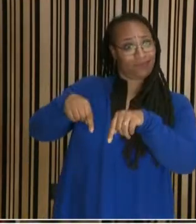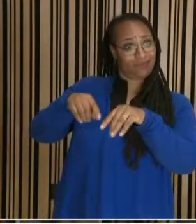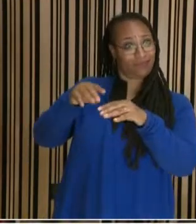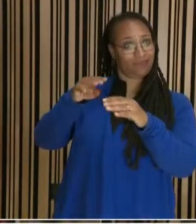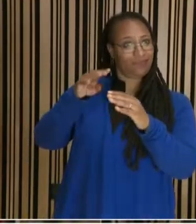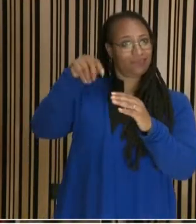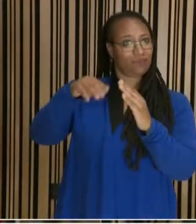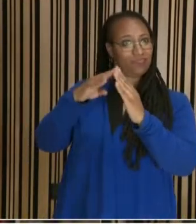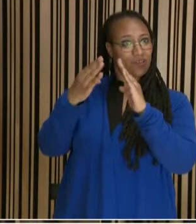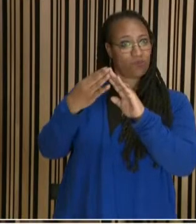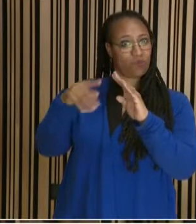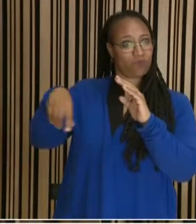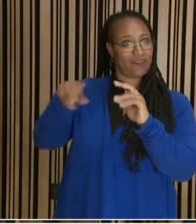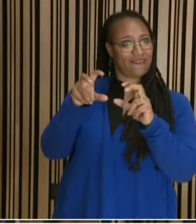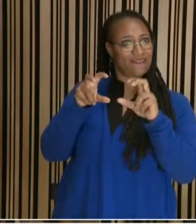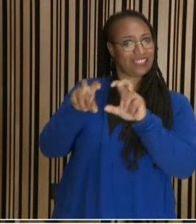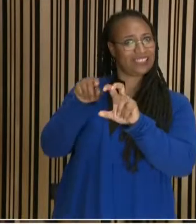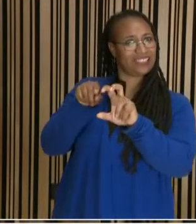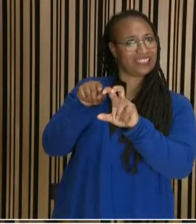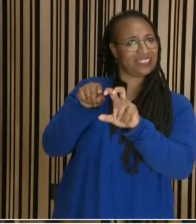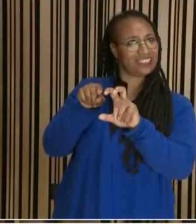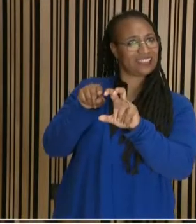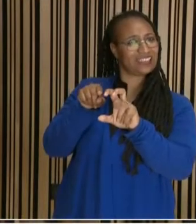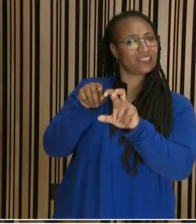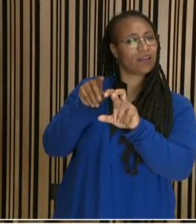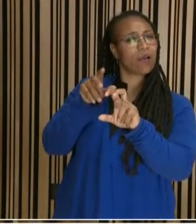like with the